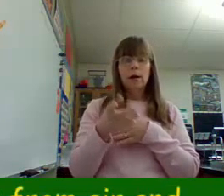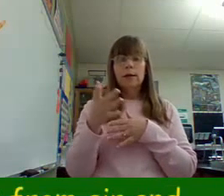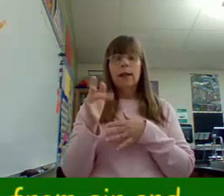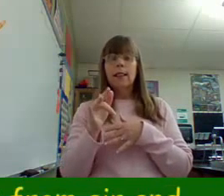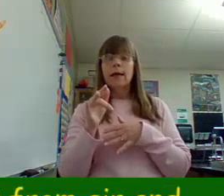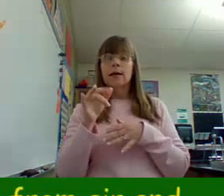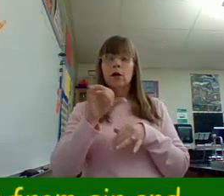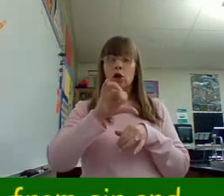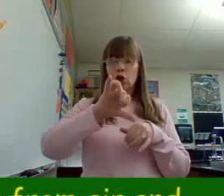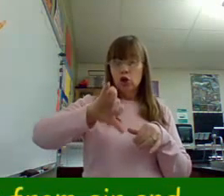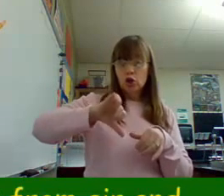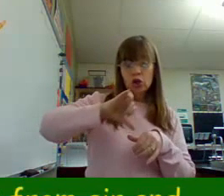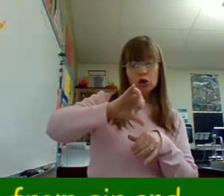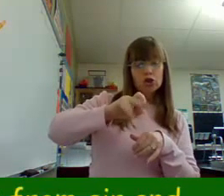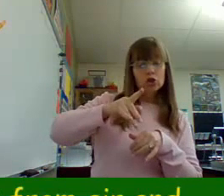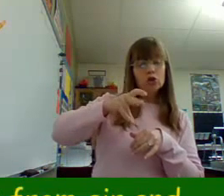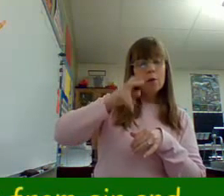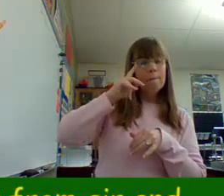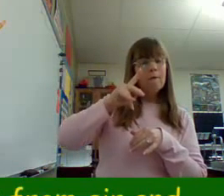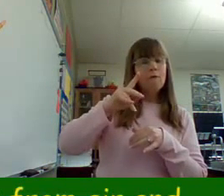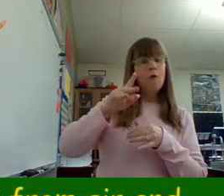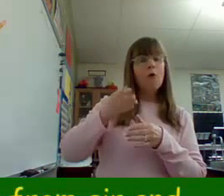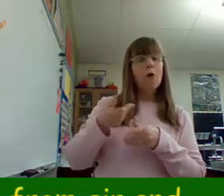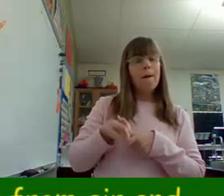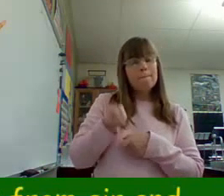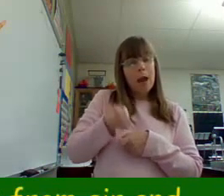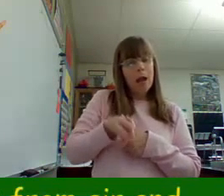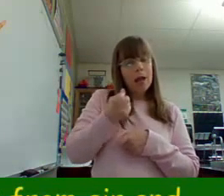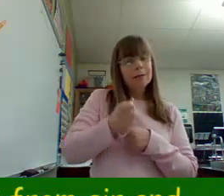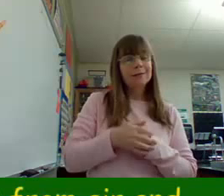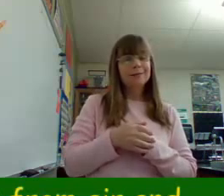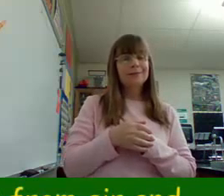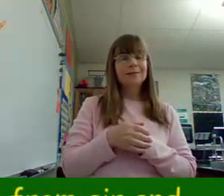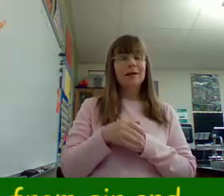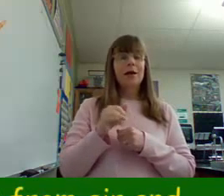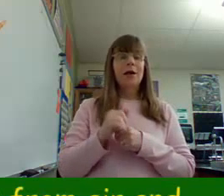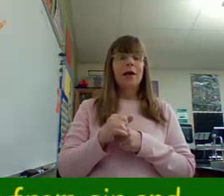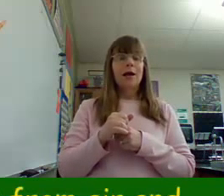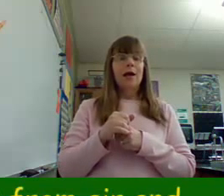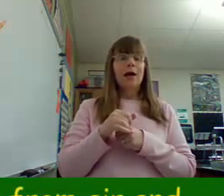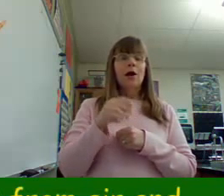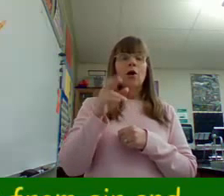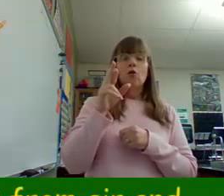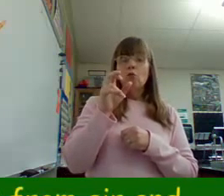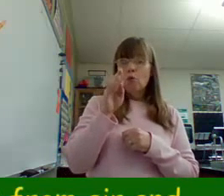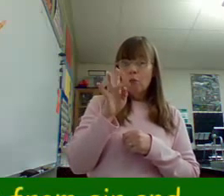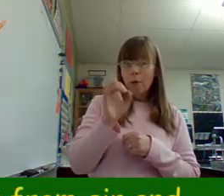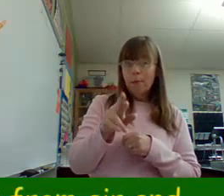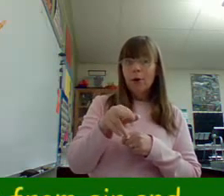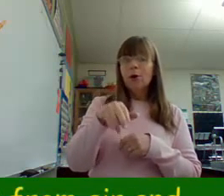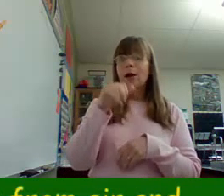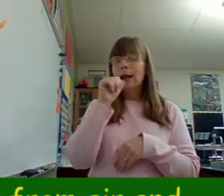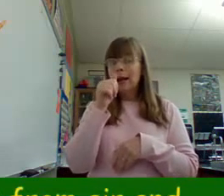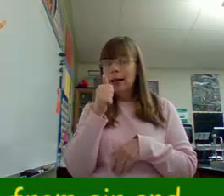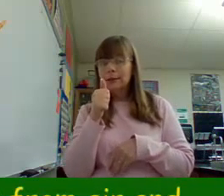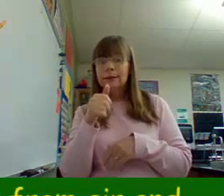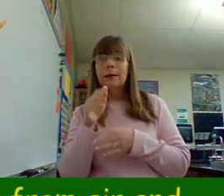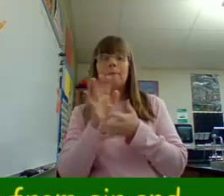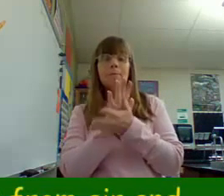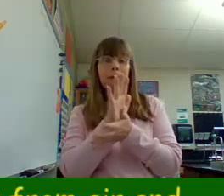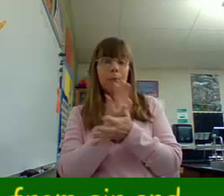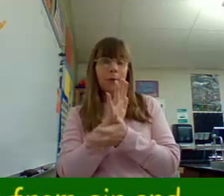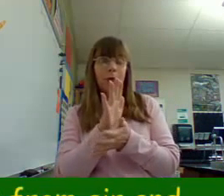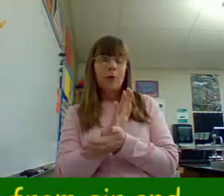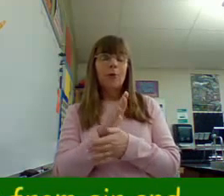pancakes in the morning, rubber, nuts, paper, lumber. Other things that forests do for us are they absorb